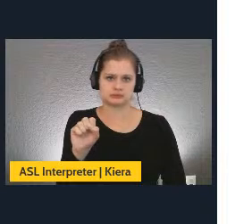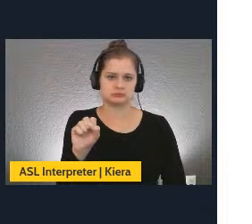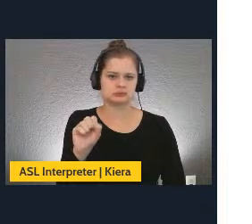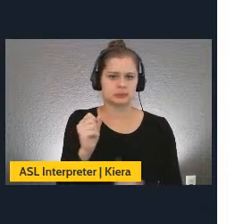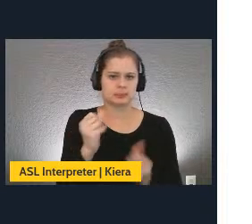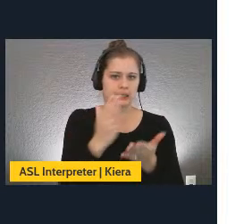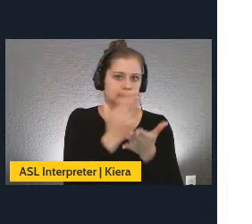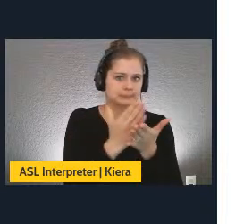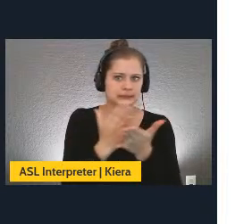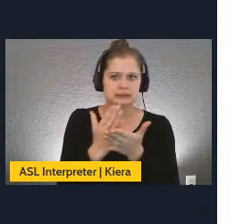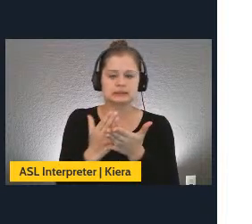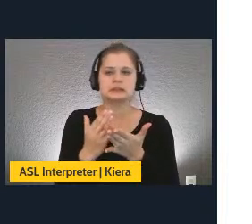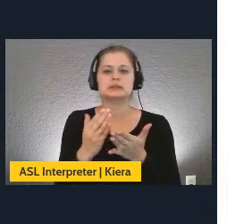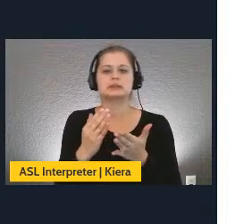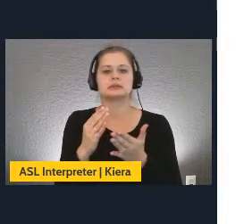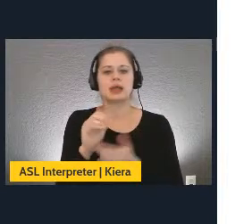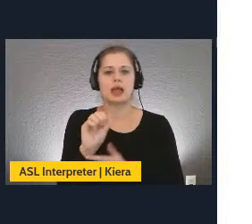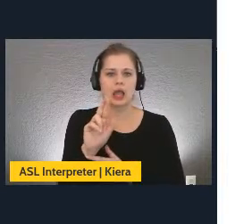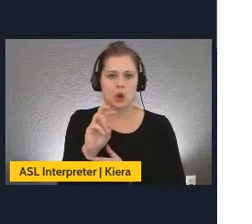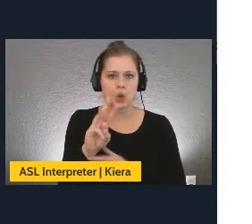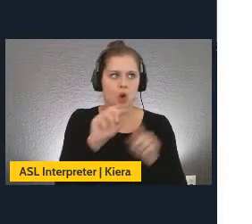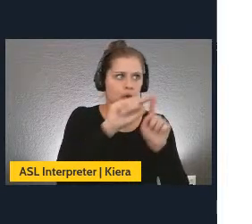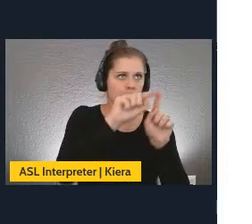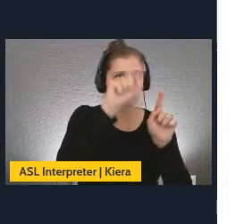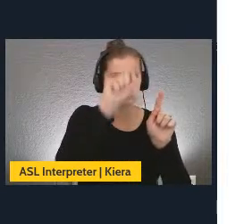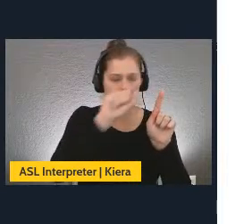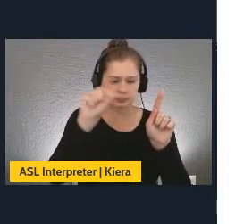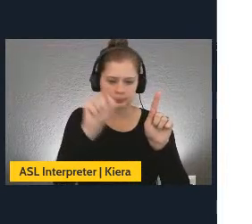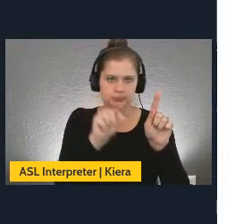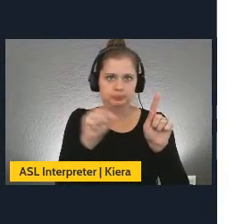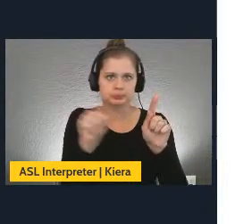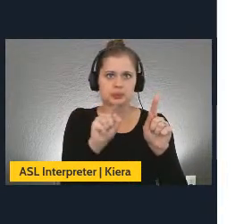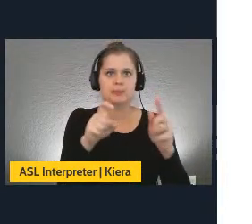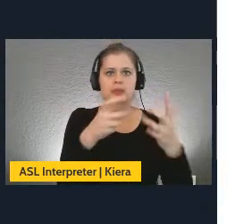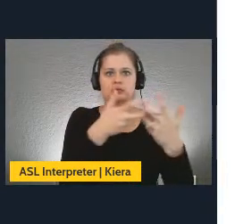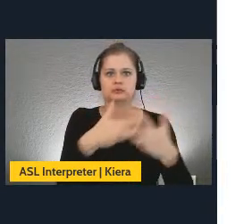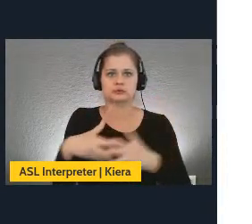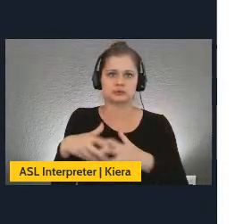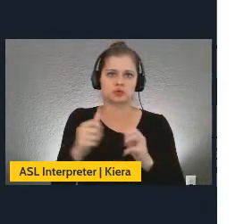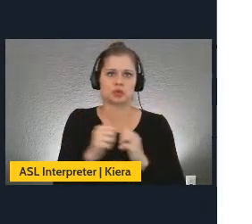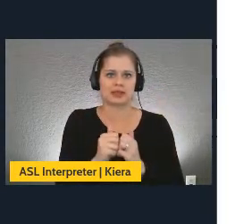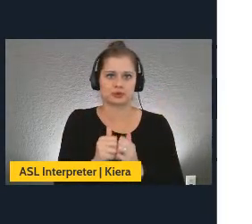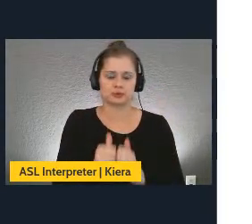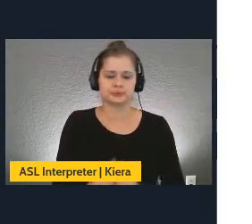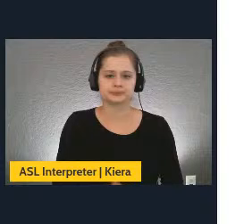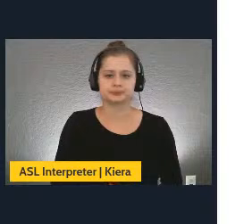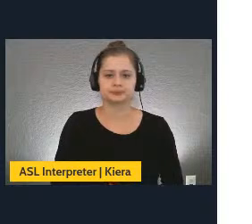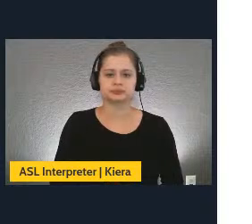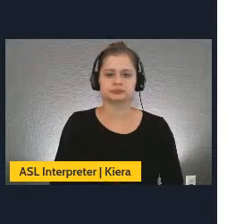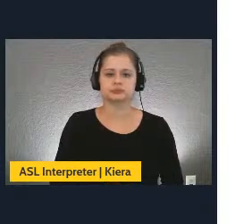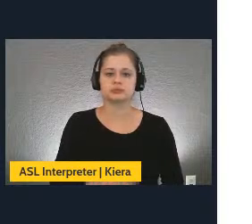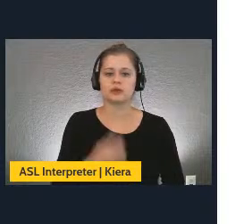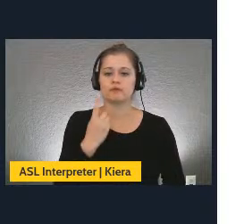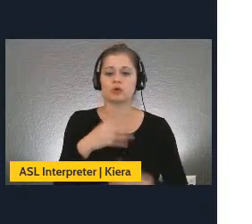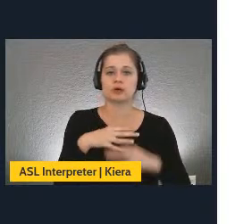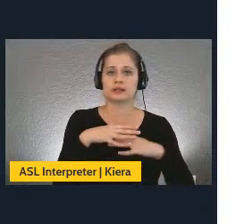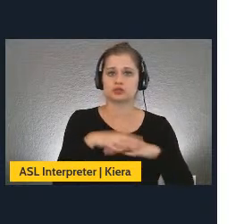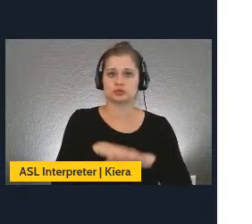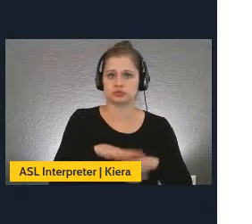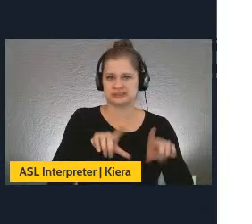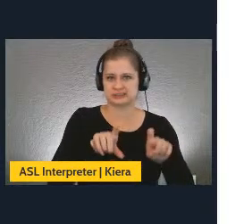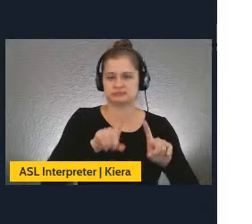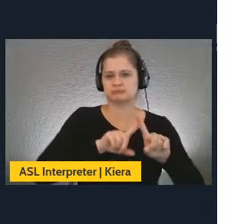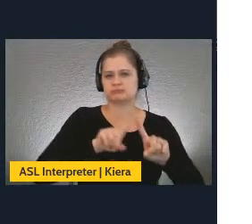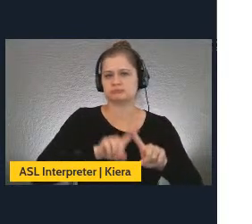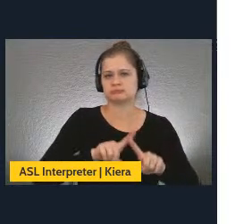of arrows, things that have to work with each other. So for integration testing, there are different ways how to